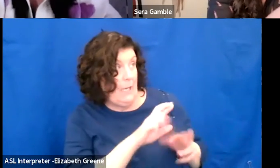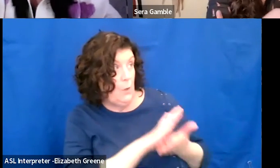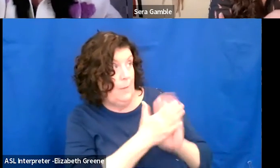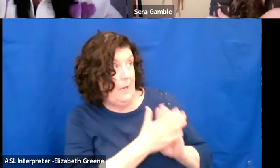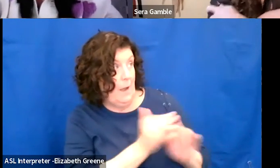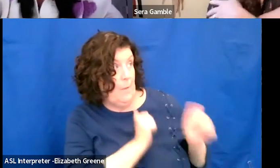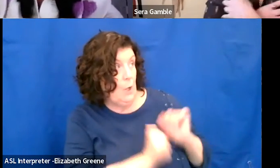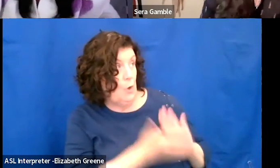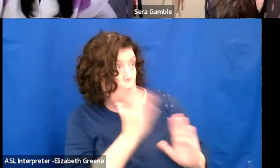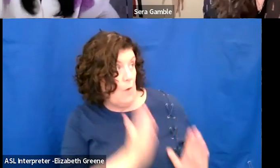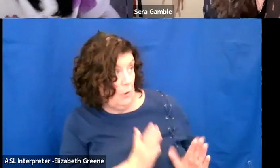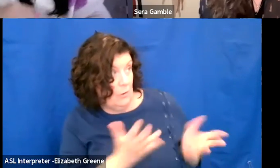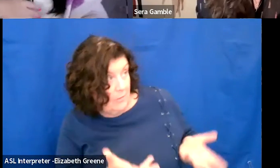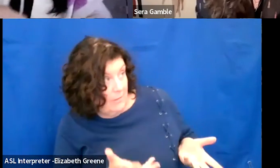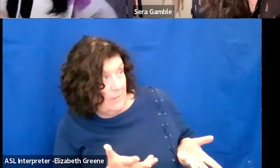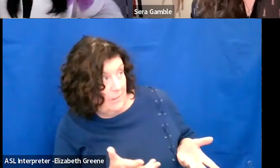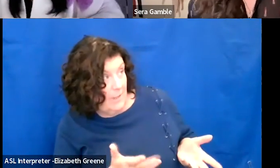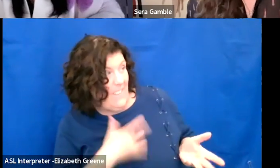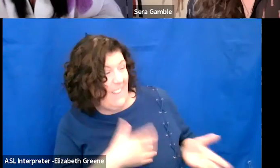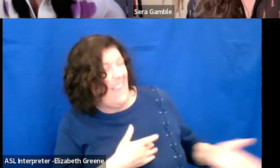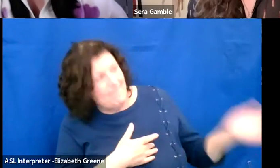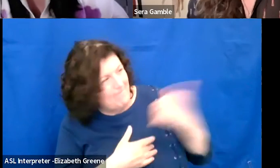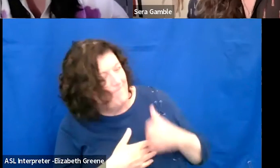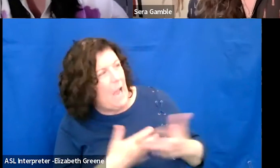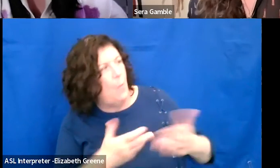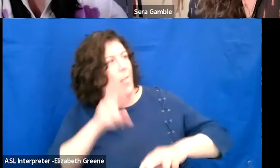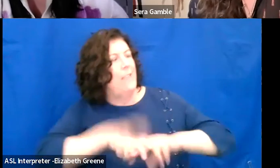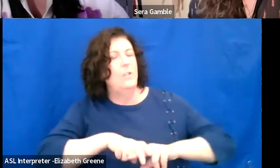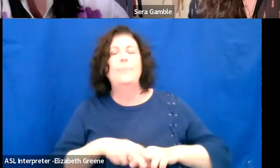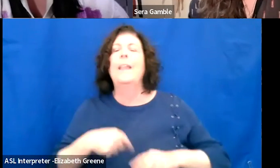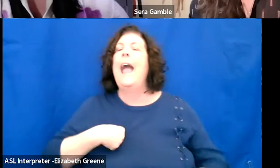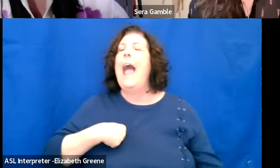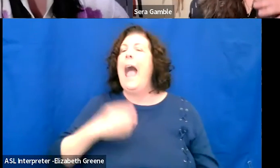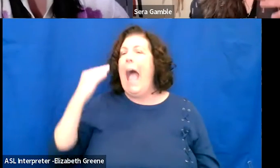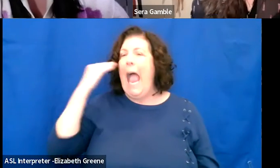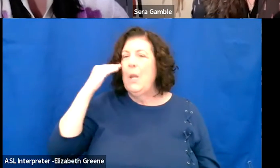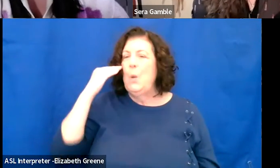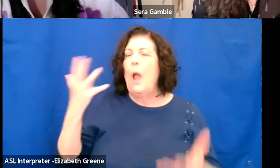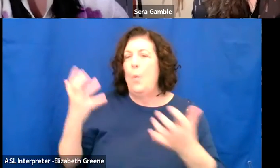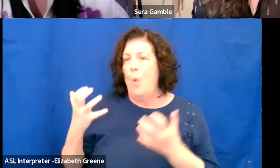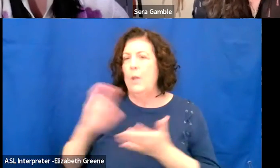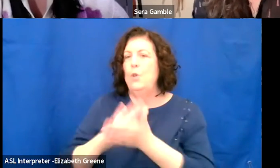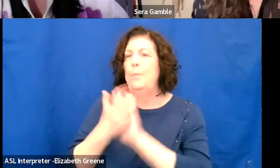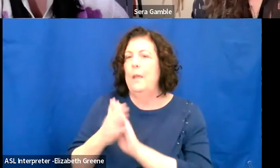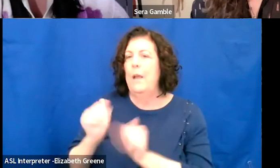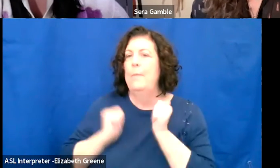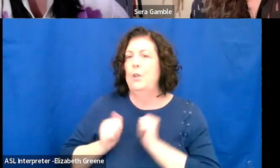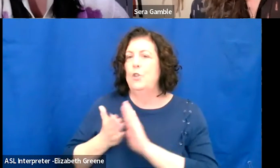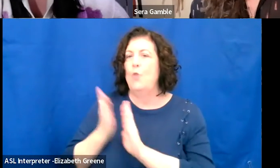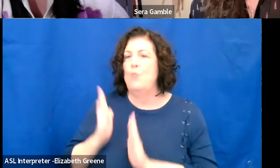coach. Fuck. I knew I wanted to be a showrunner when I heard what those